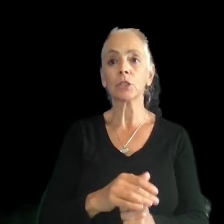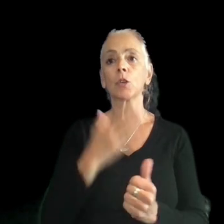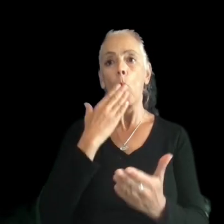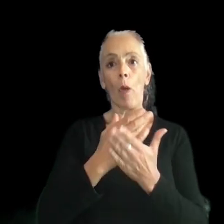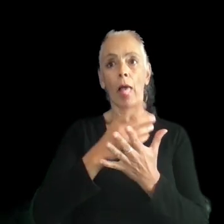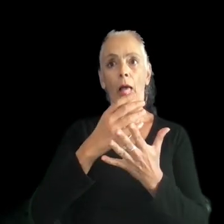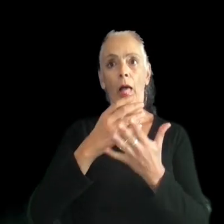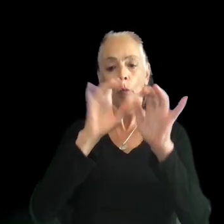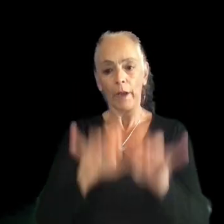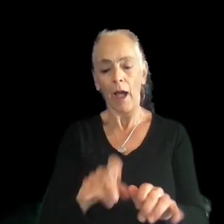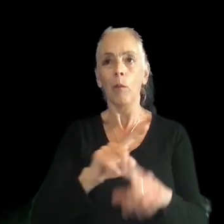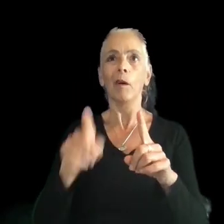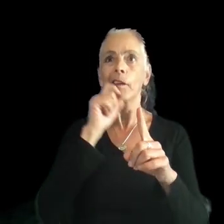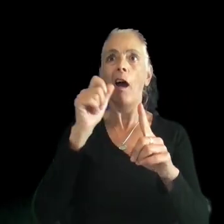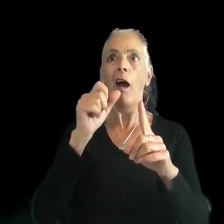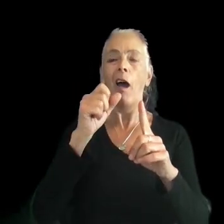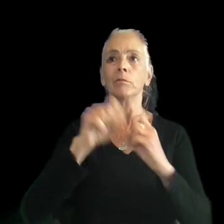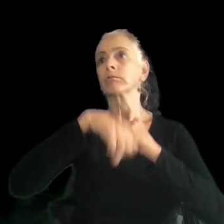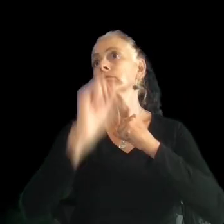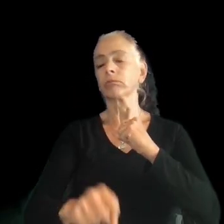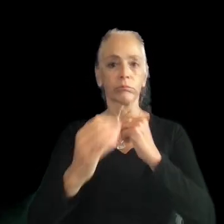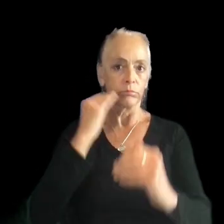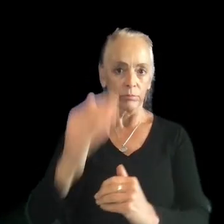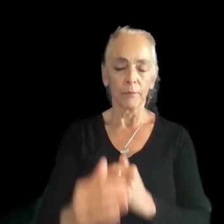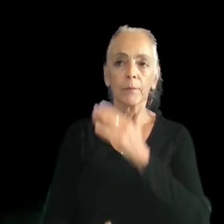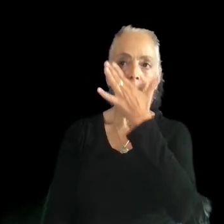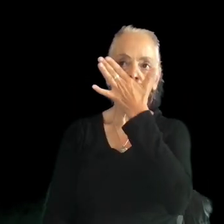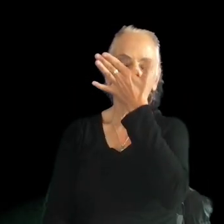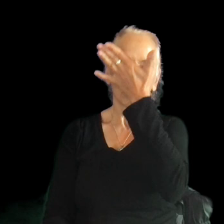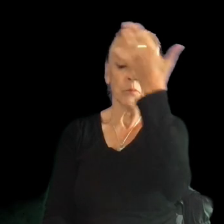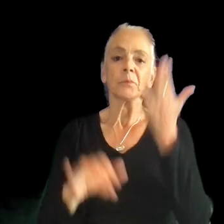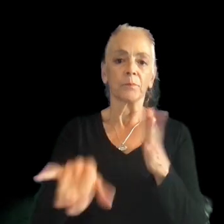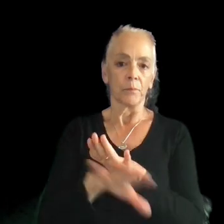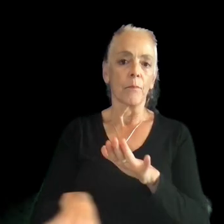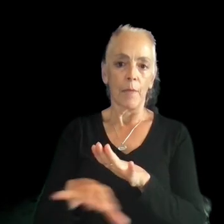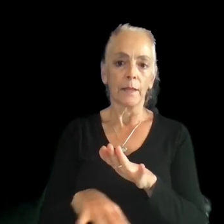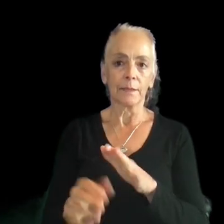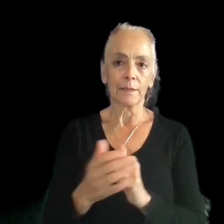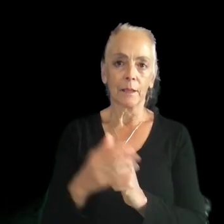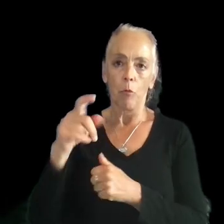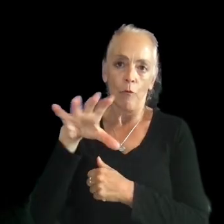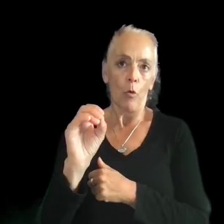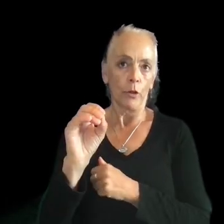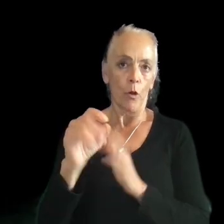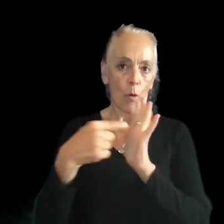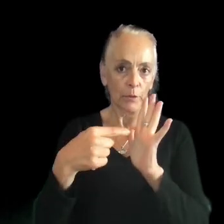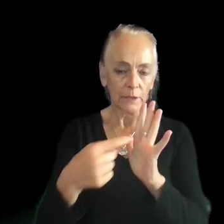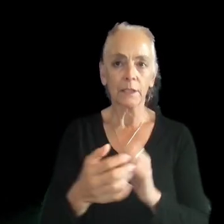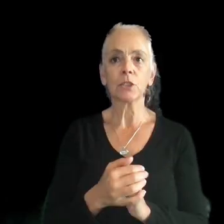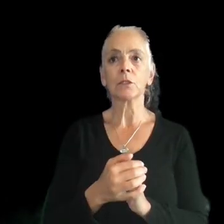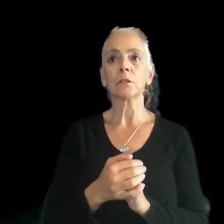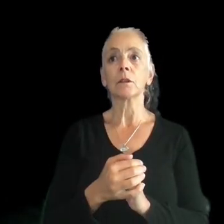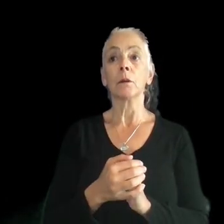over-elaborate um and then when it comes to i think that's just a very basic portfolio representation but then when we're